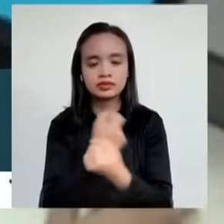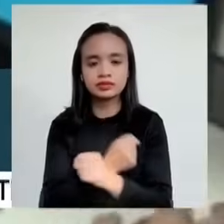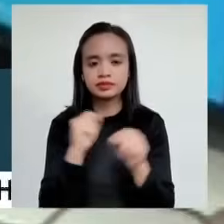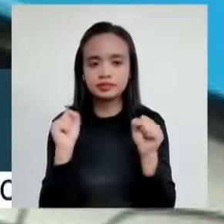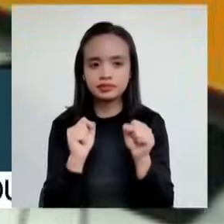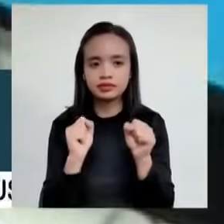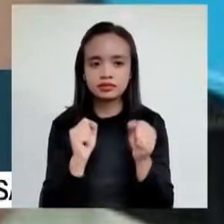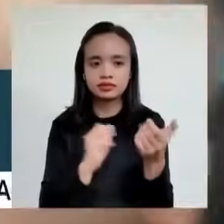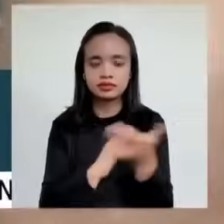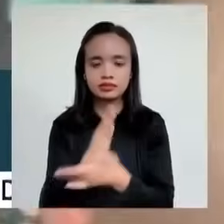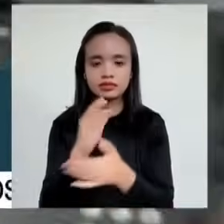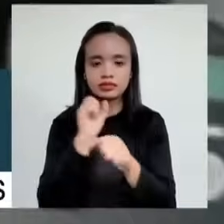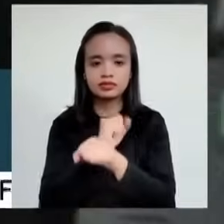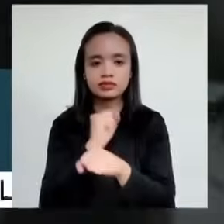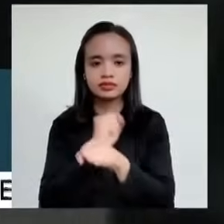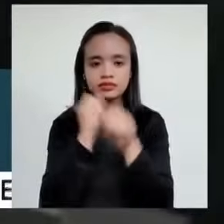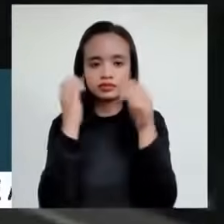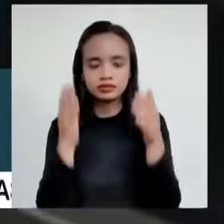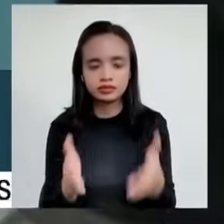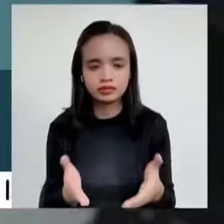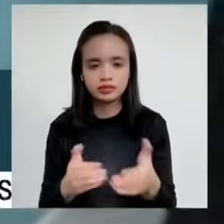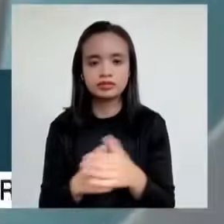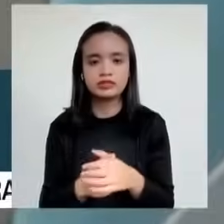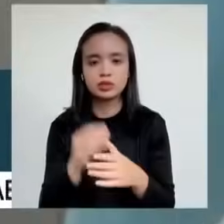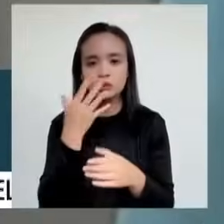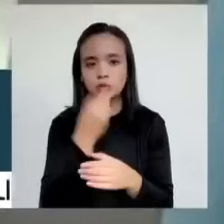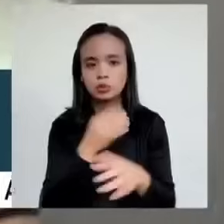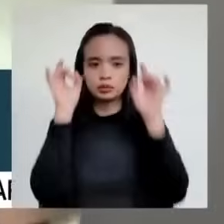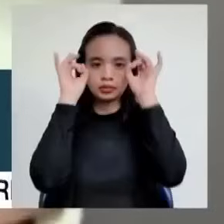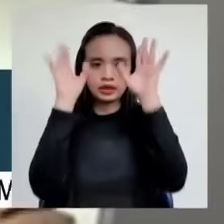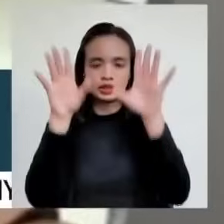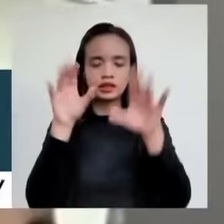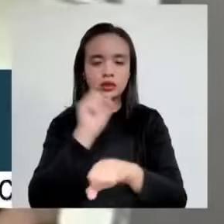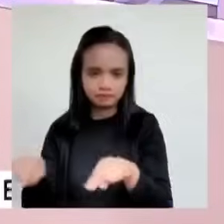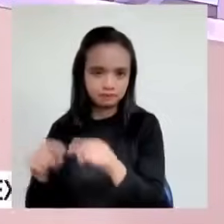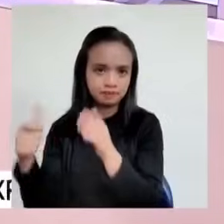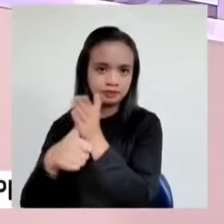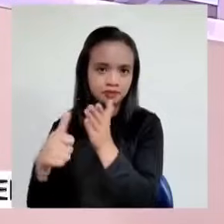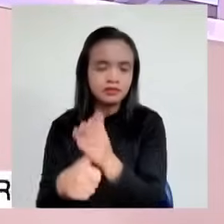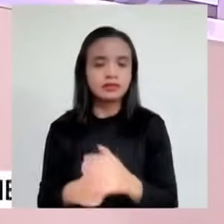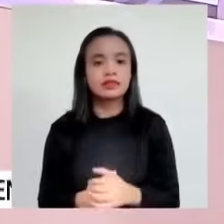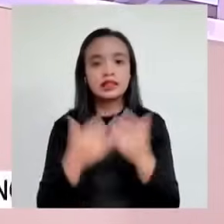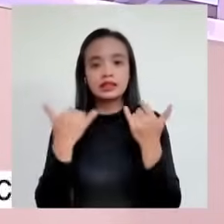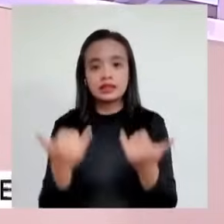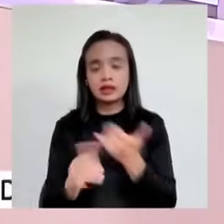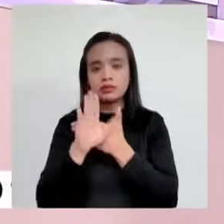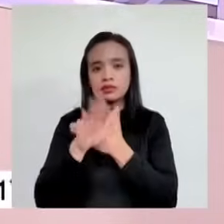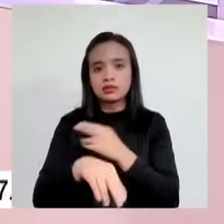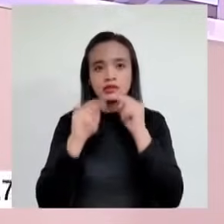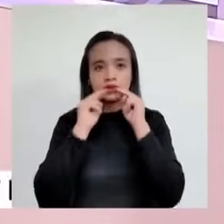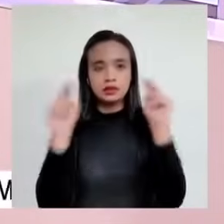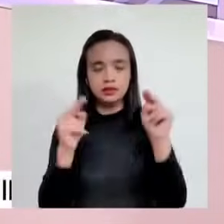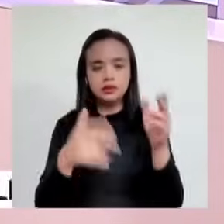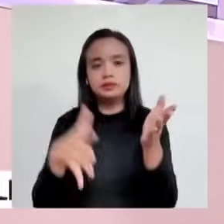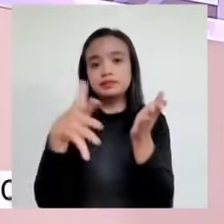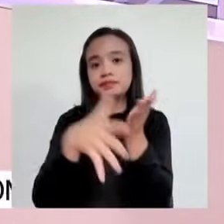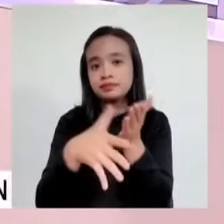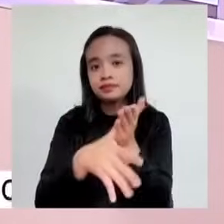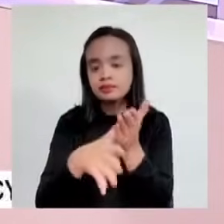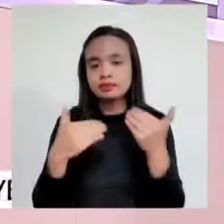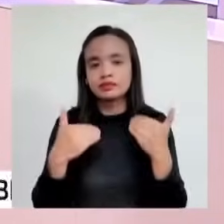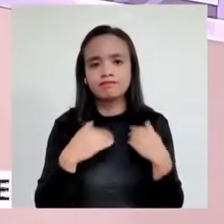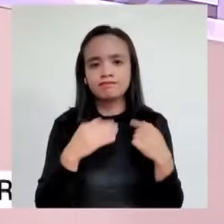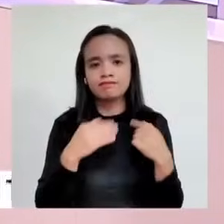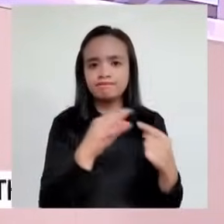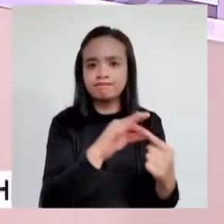in the sector whom it believes are prone to workplace harassment. The Philippine Poll Body calls off a special election meant to